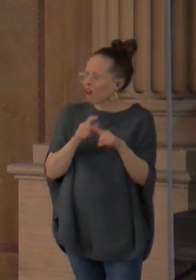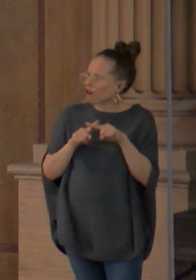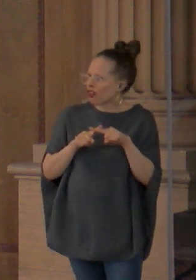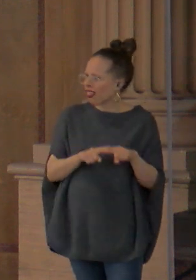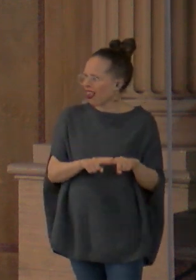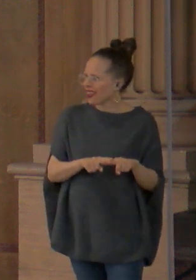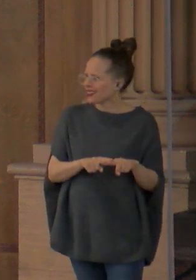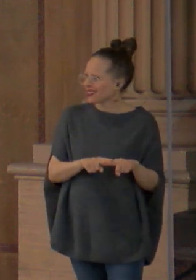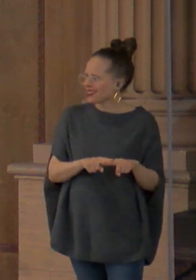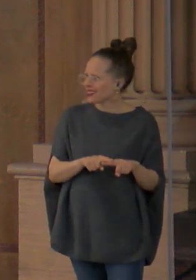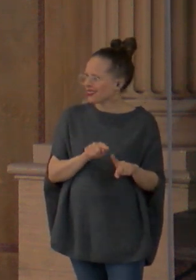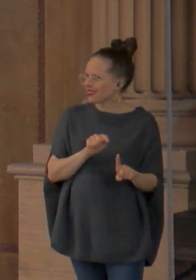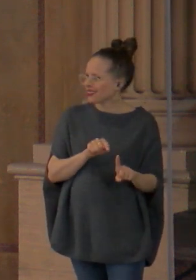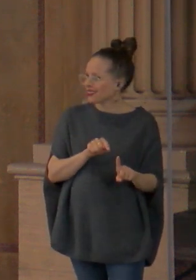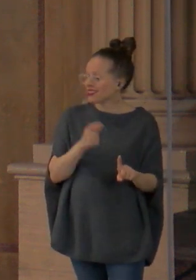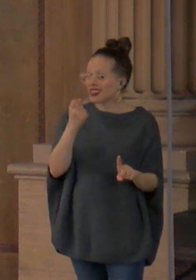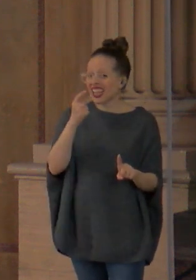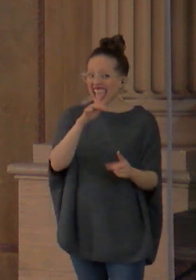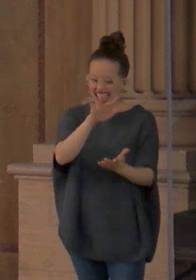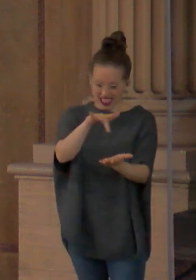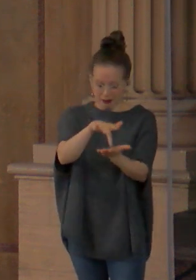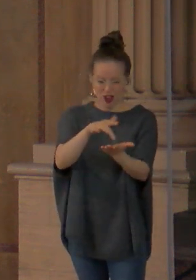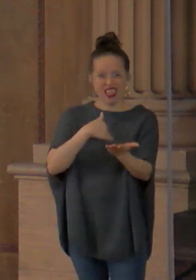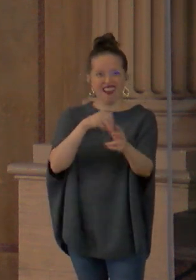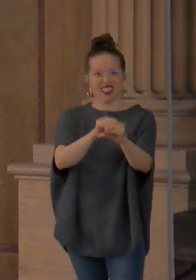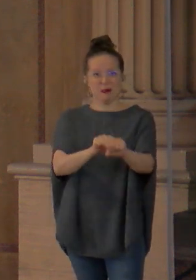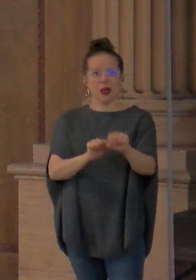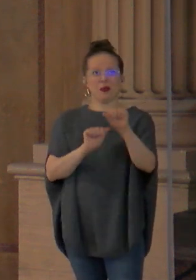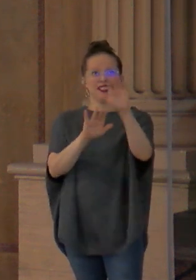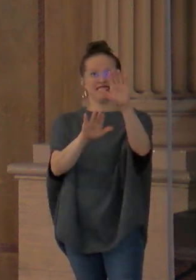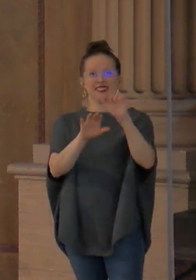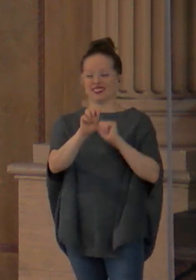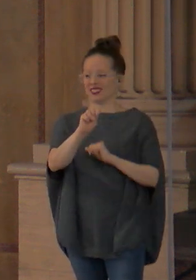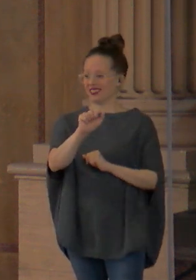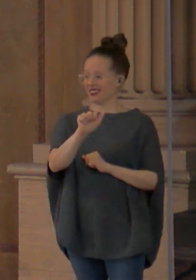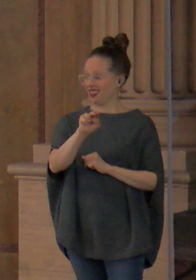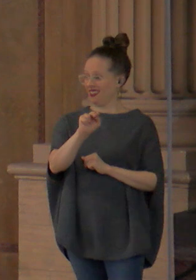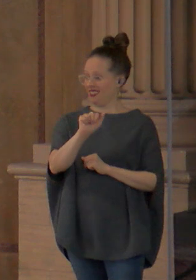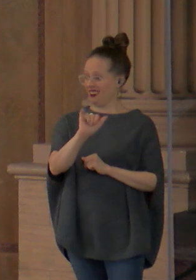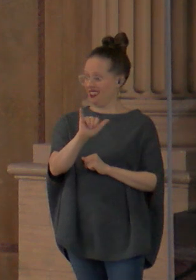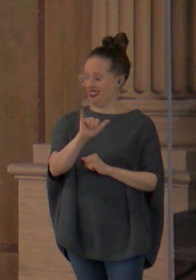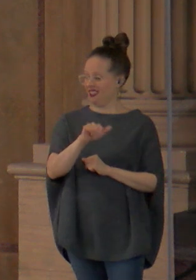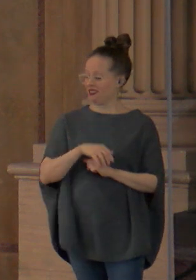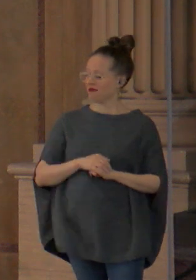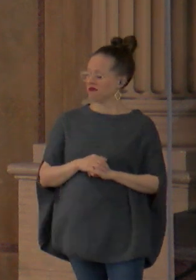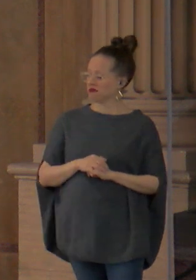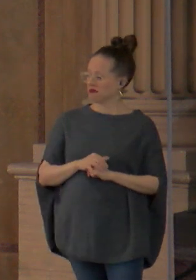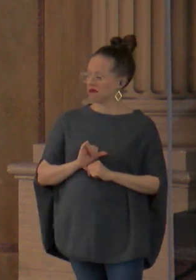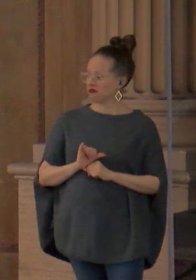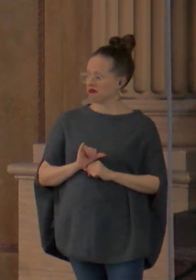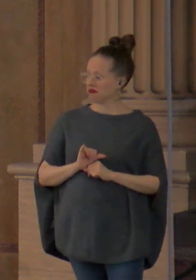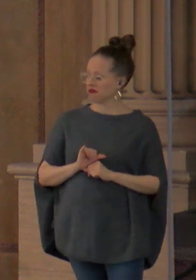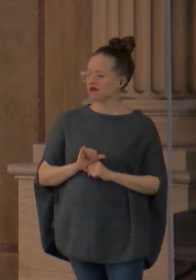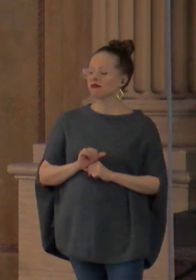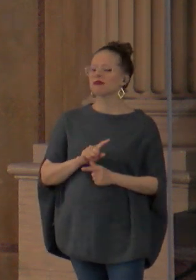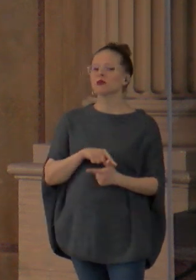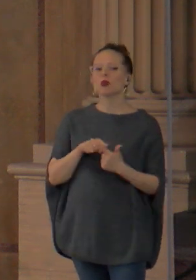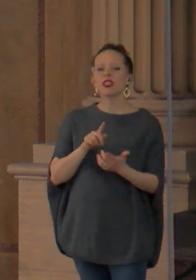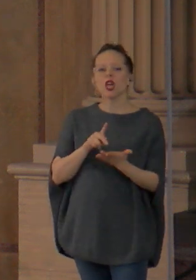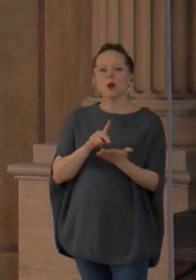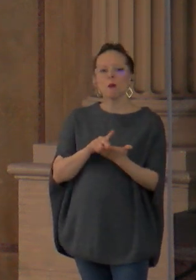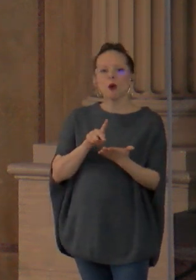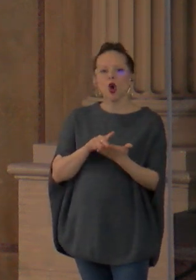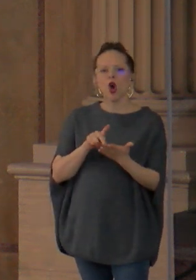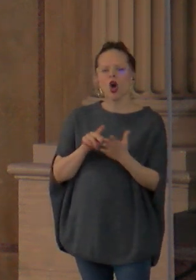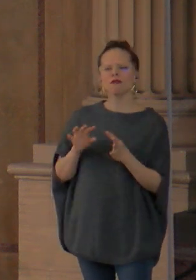And right in the middle of their territory is the mountain of self-reliance, Mount Sinai. And then Paul takes this little shot at the Judaizers.